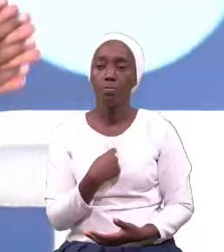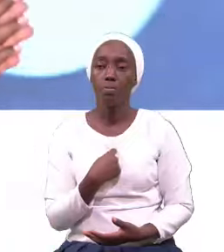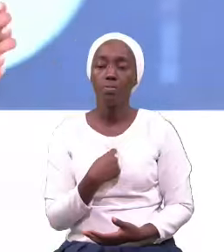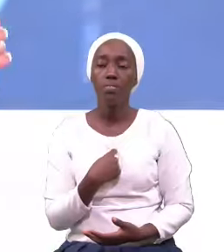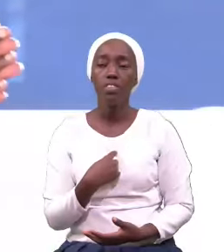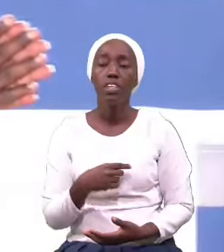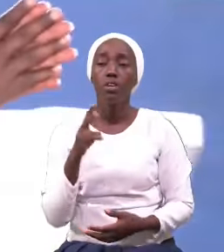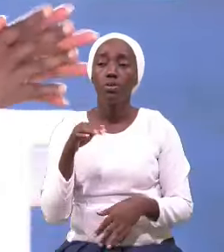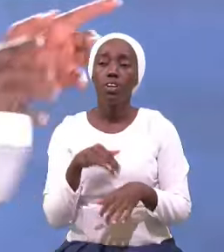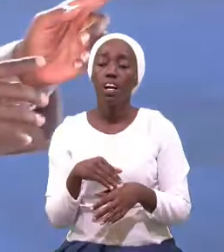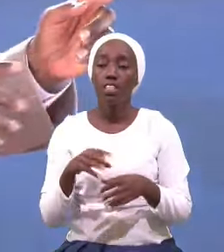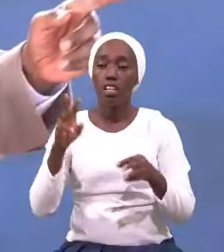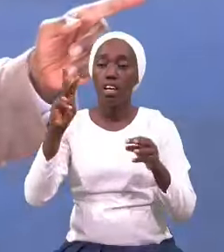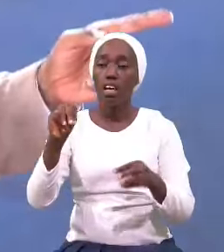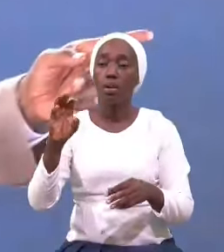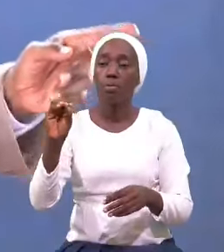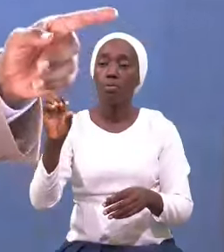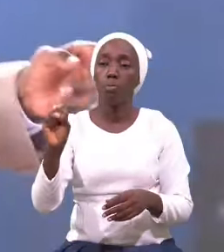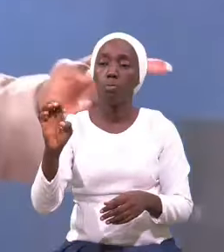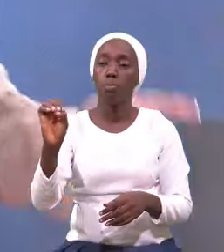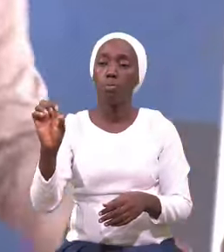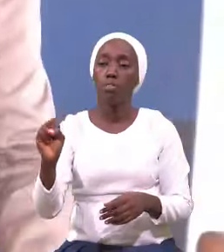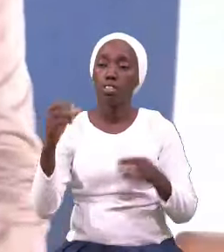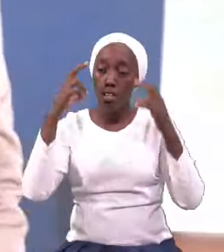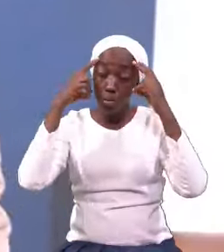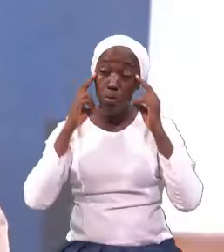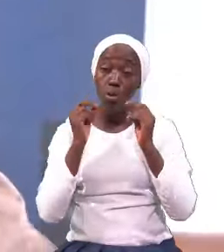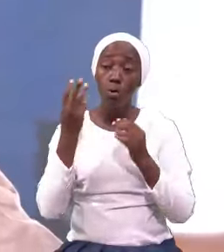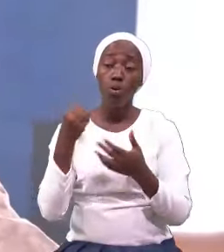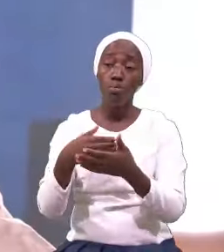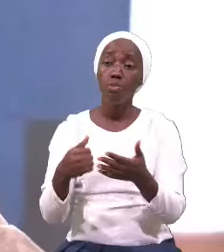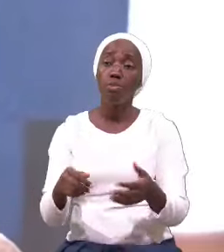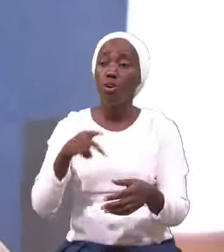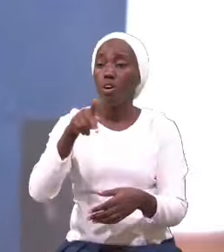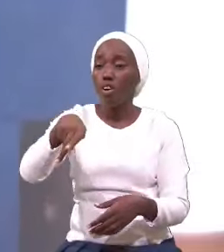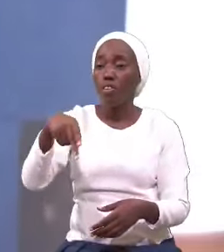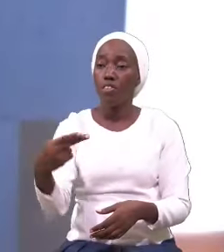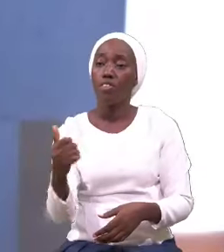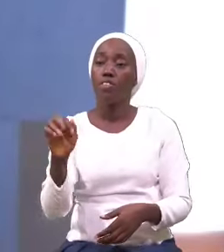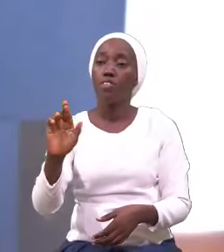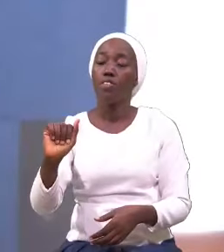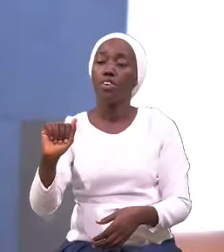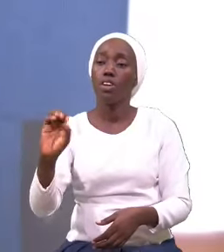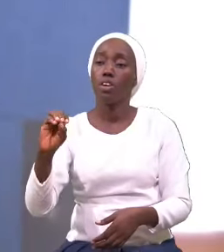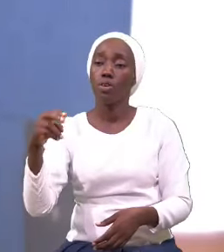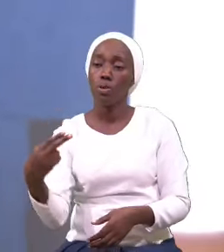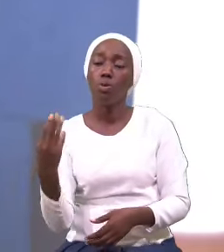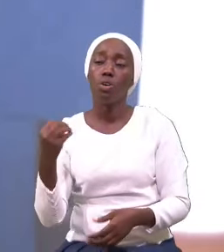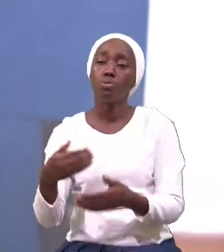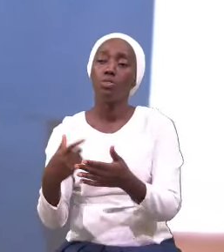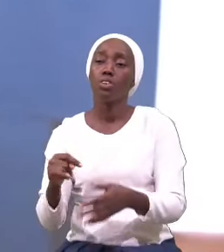Look at Moses. He was before Pharaoh. Look at him. He was before the people of Israel.